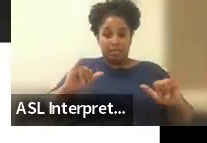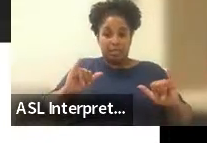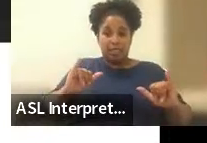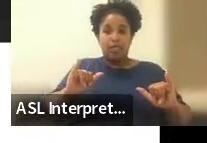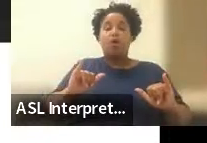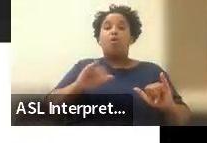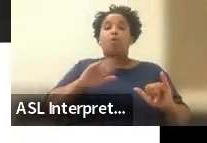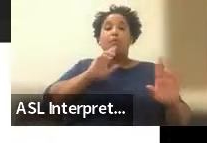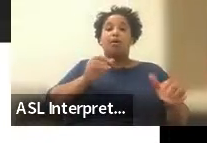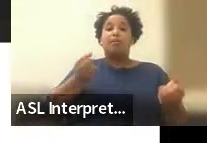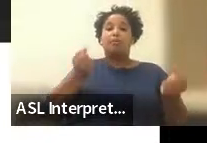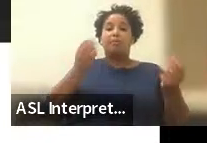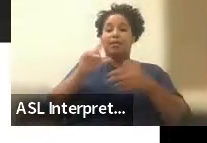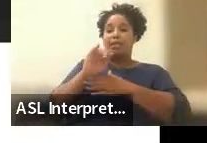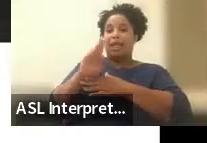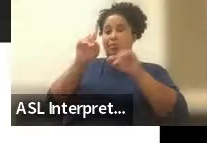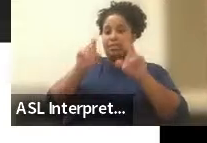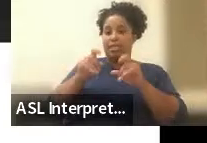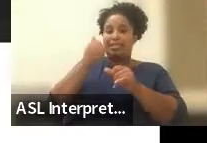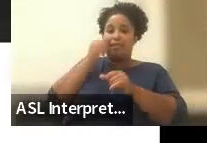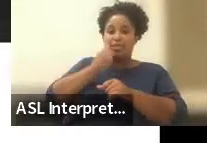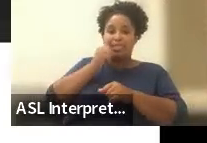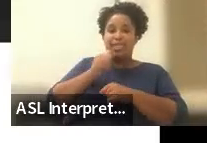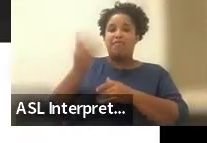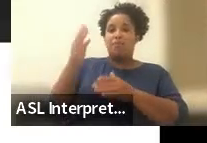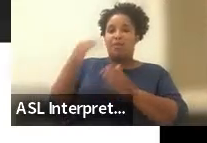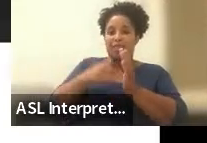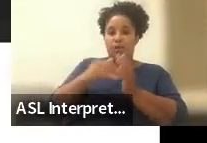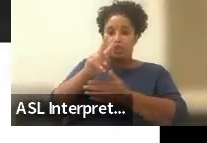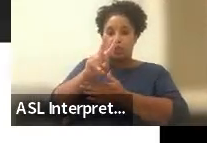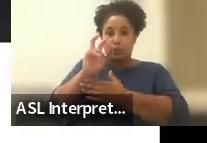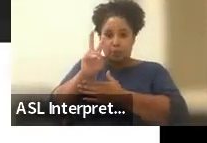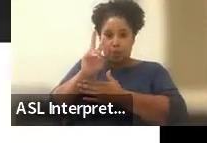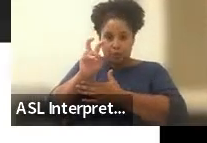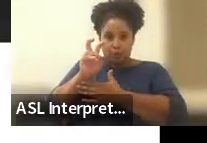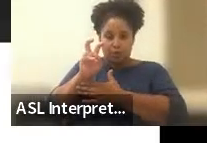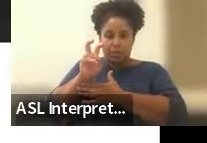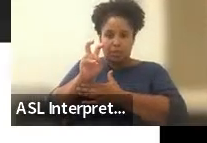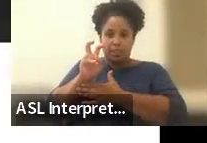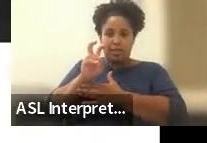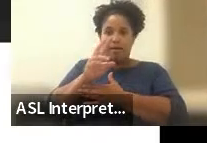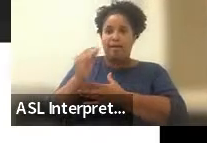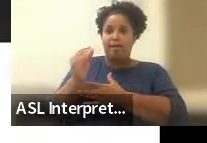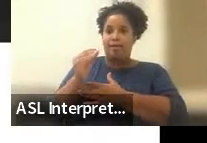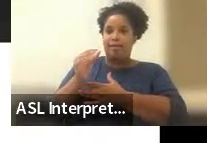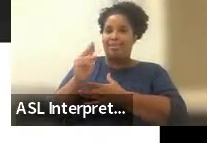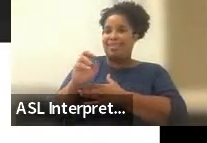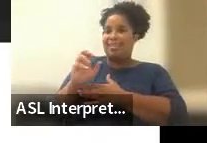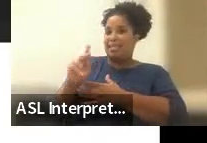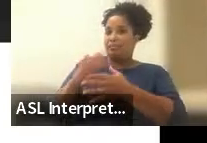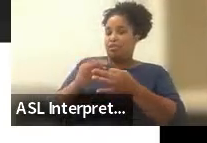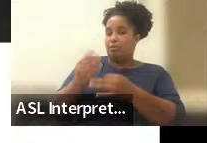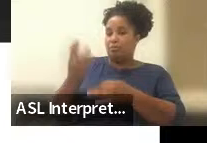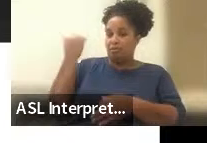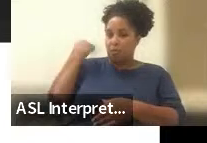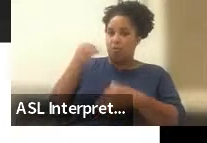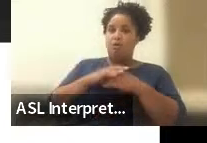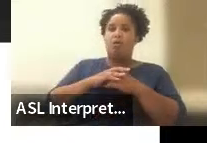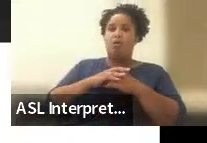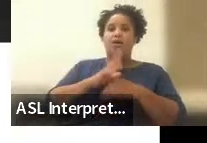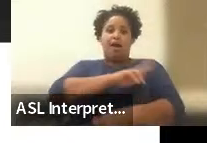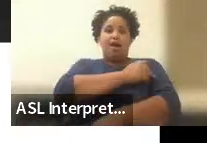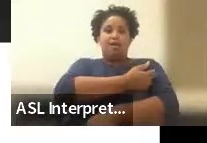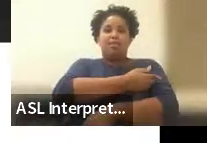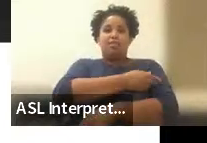a few lab tests per day, 4,200. And as Nick mentioned earlier,